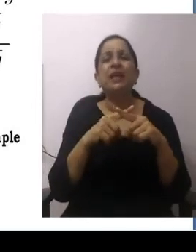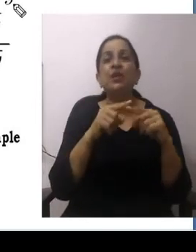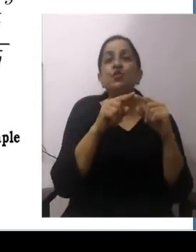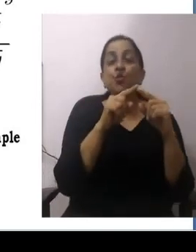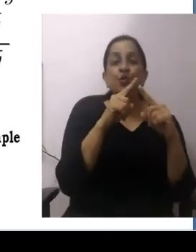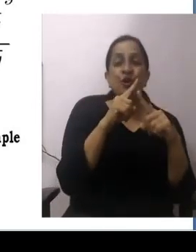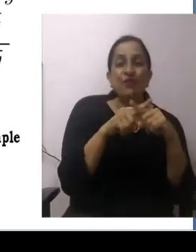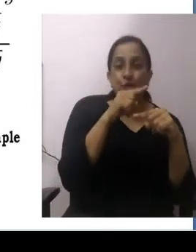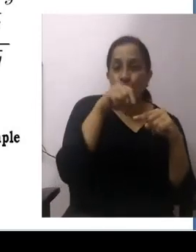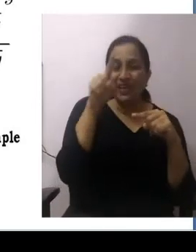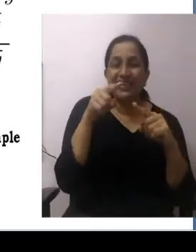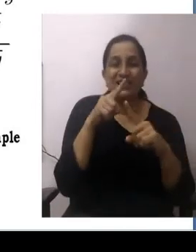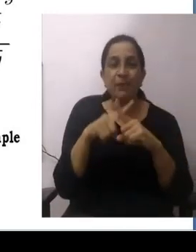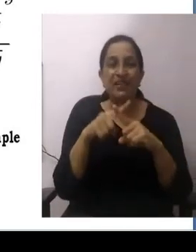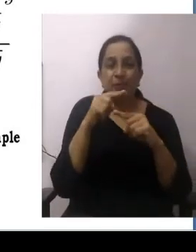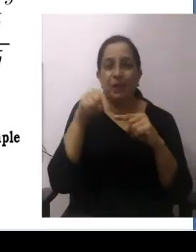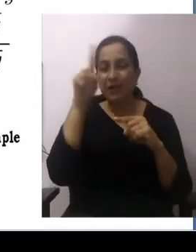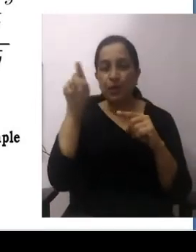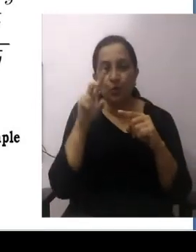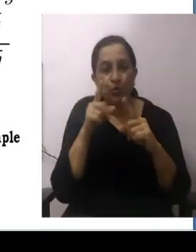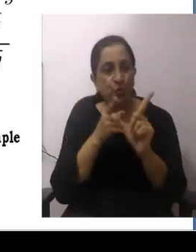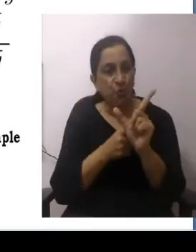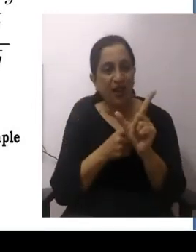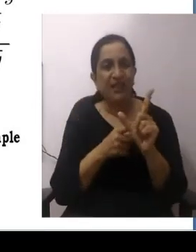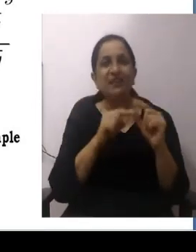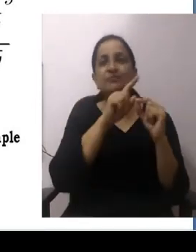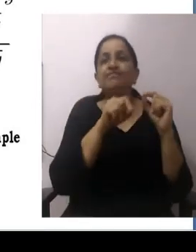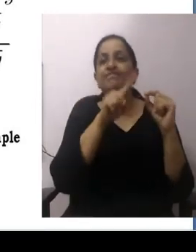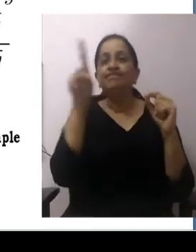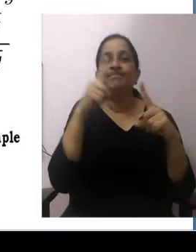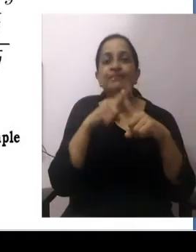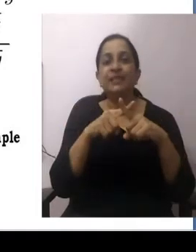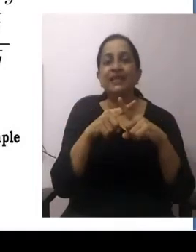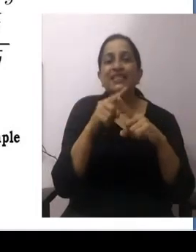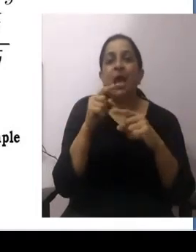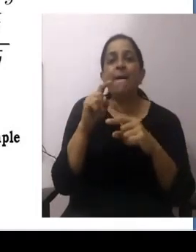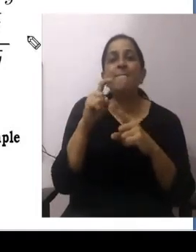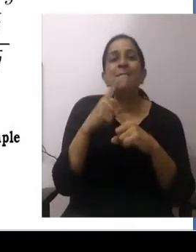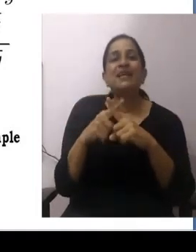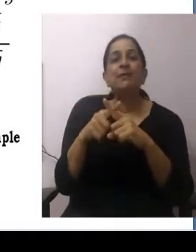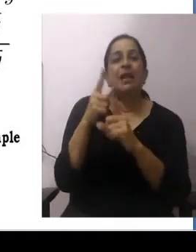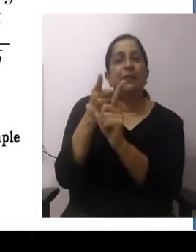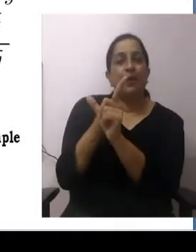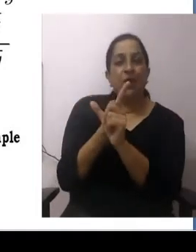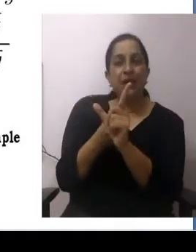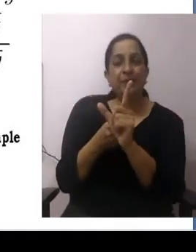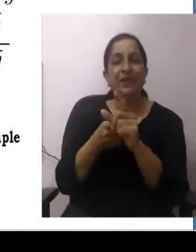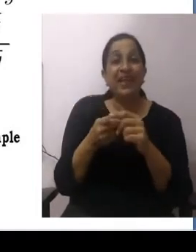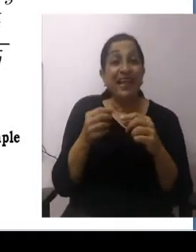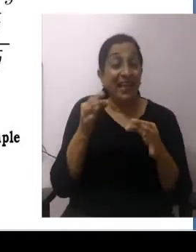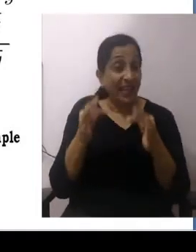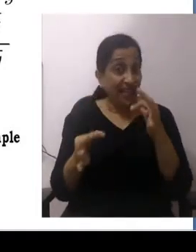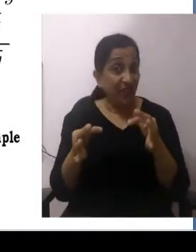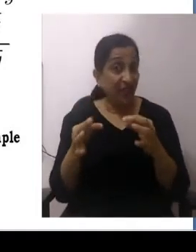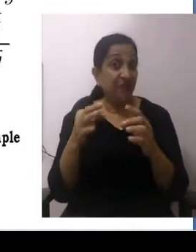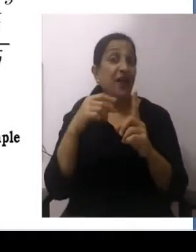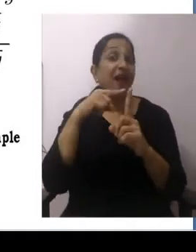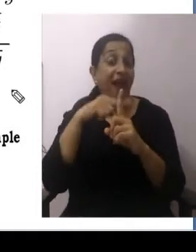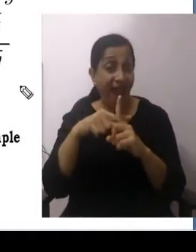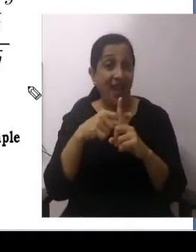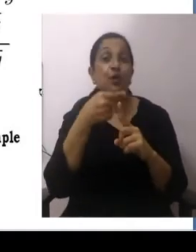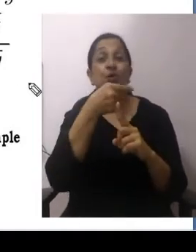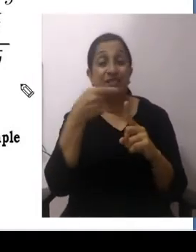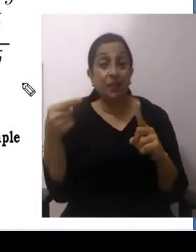is root xy. Division also same thing. If it is addition, then you can add like quantities